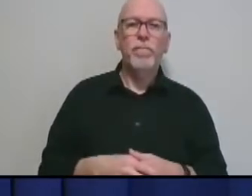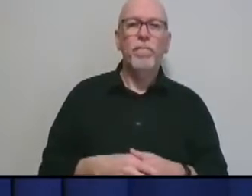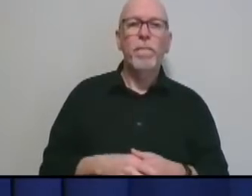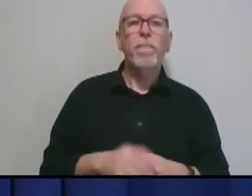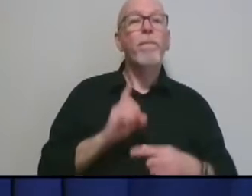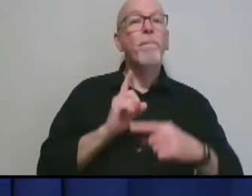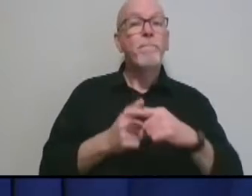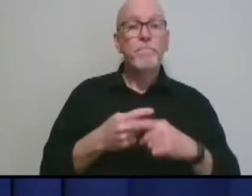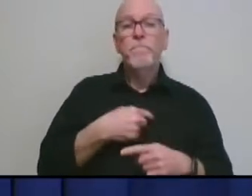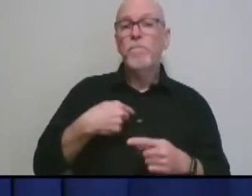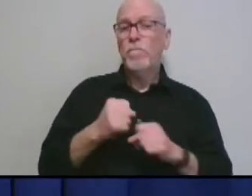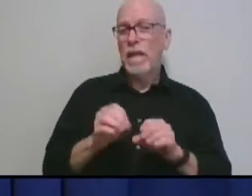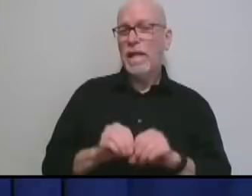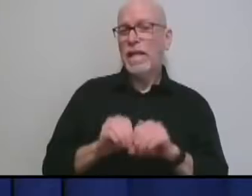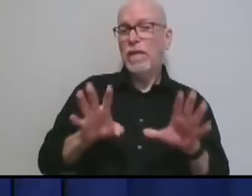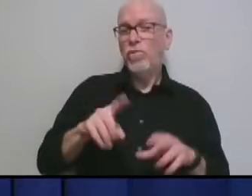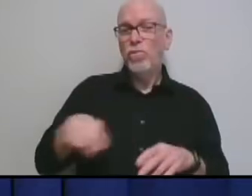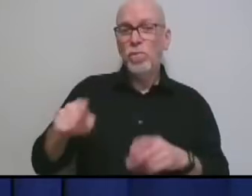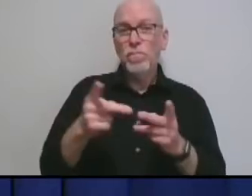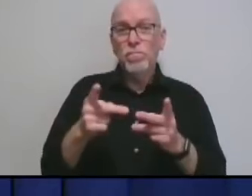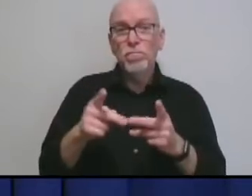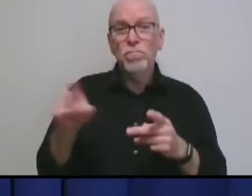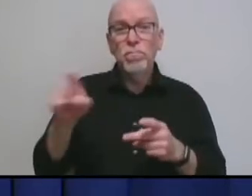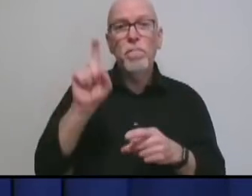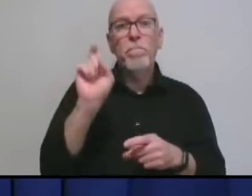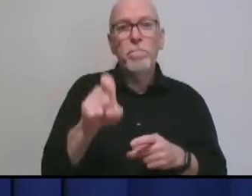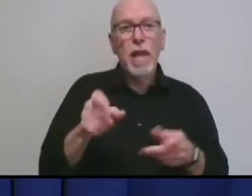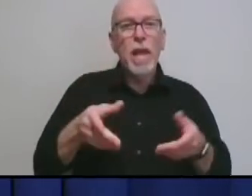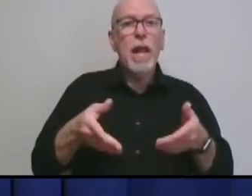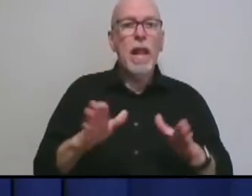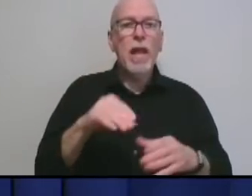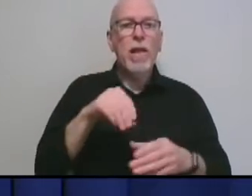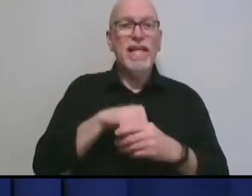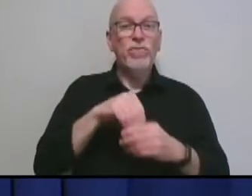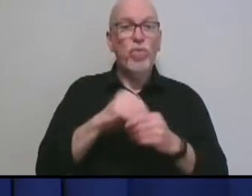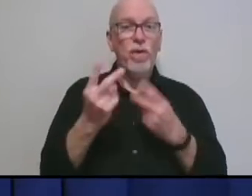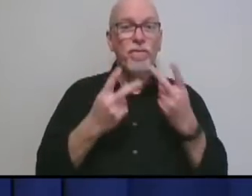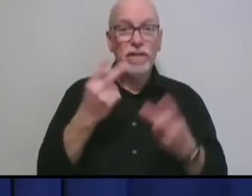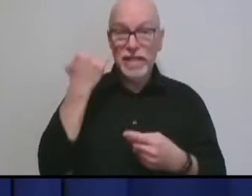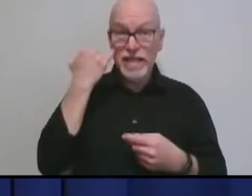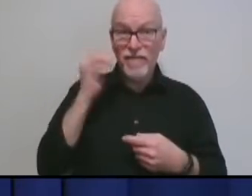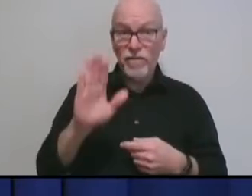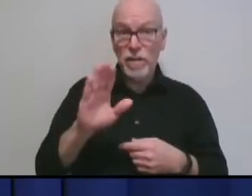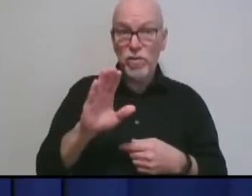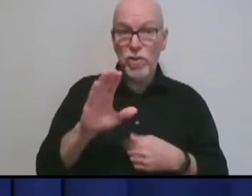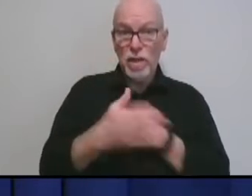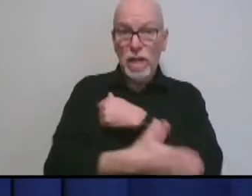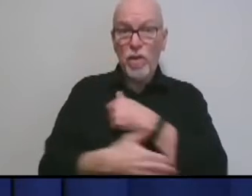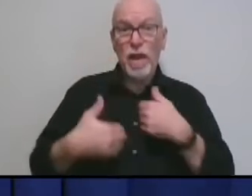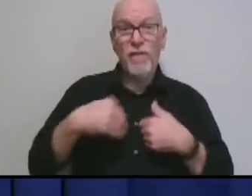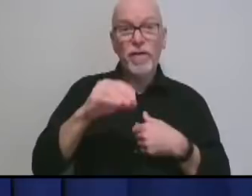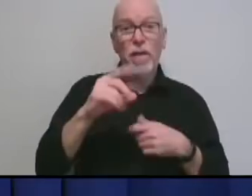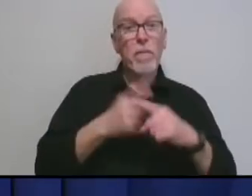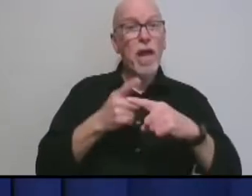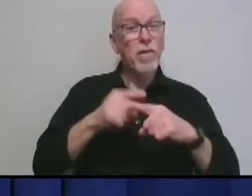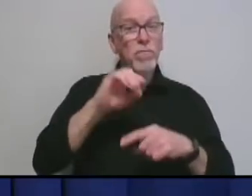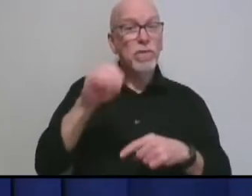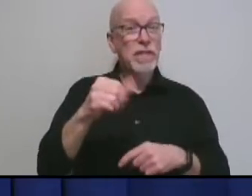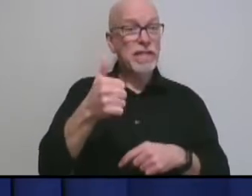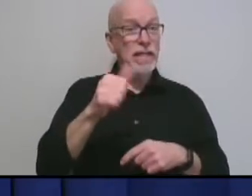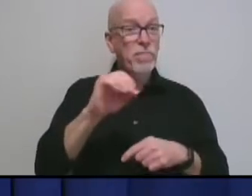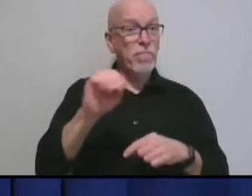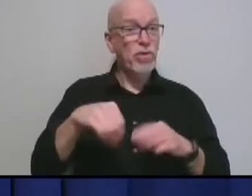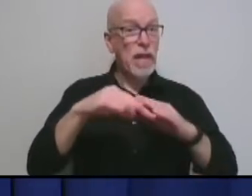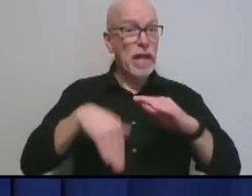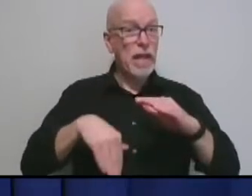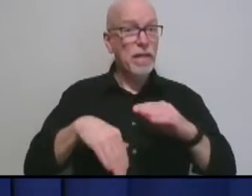we have made it clear that facilities must allow indoor visitation if their county has a positivity rate of 10% or lower and has had